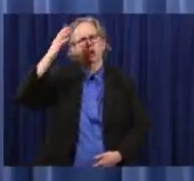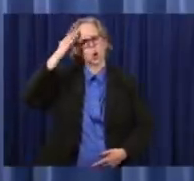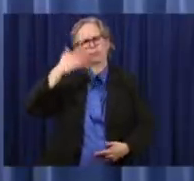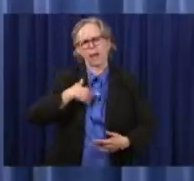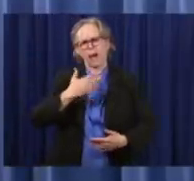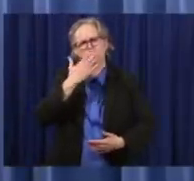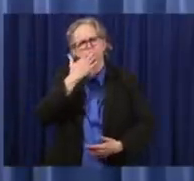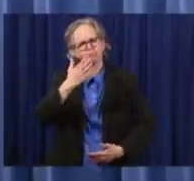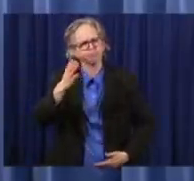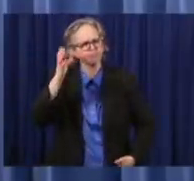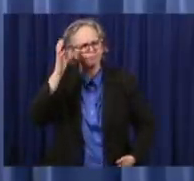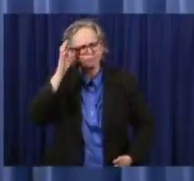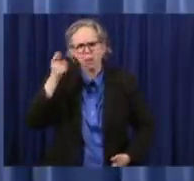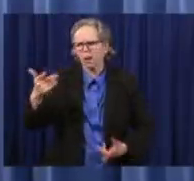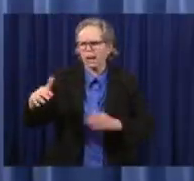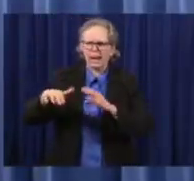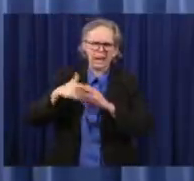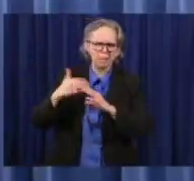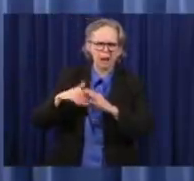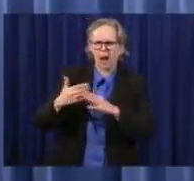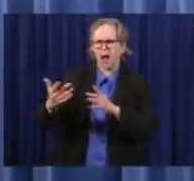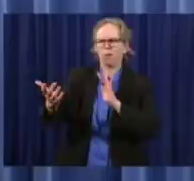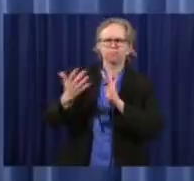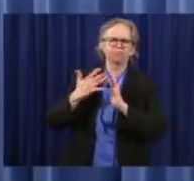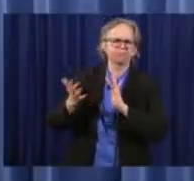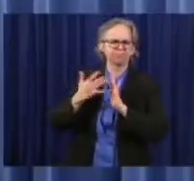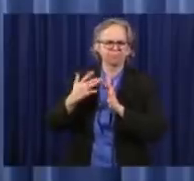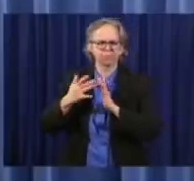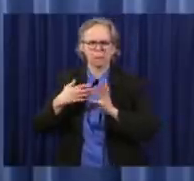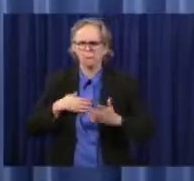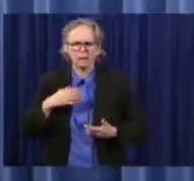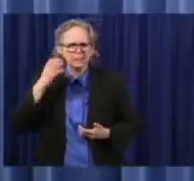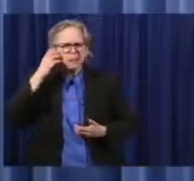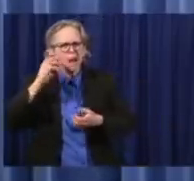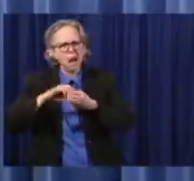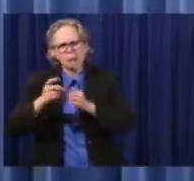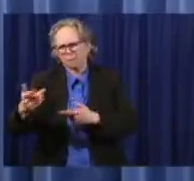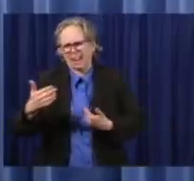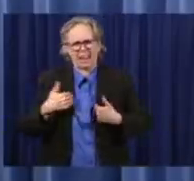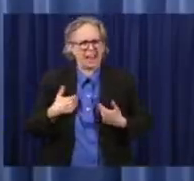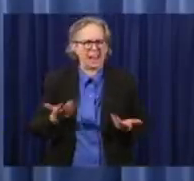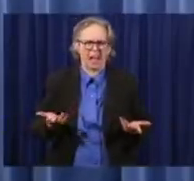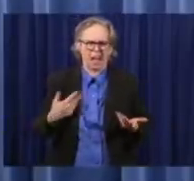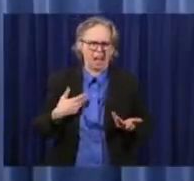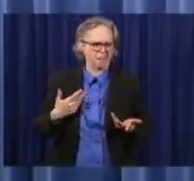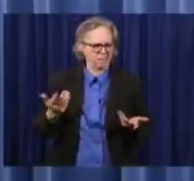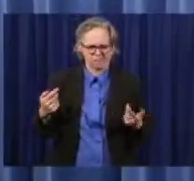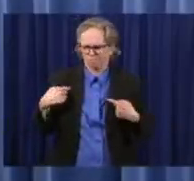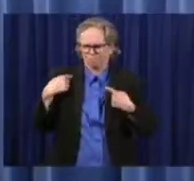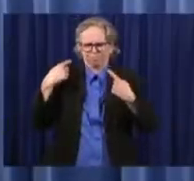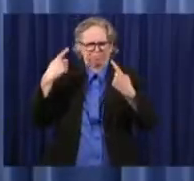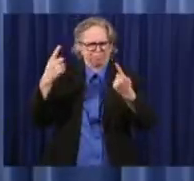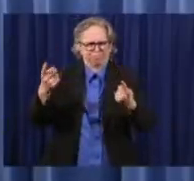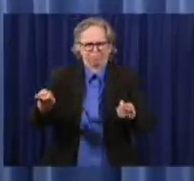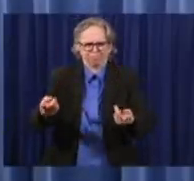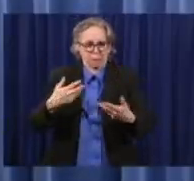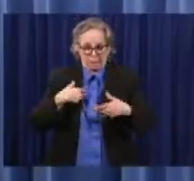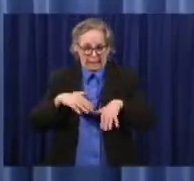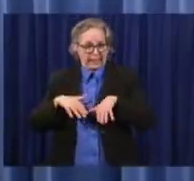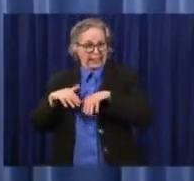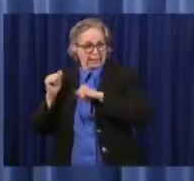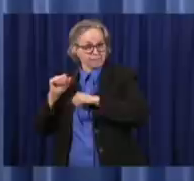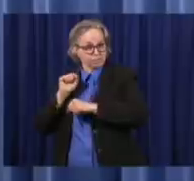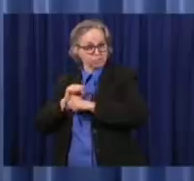email address, and they all have my cell phone. And I can tell you, when I leave here, I'm sure that will